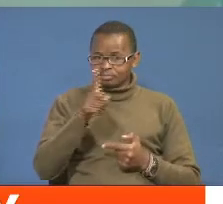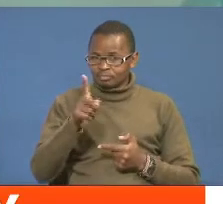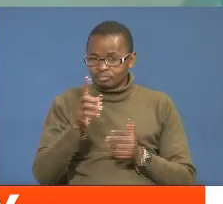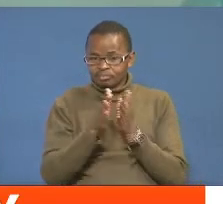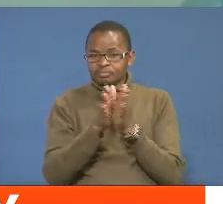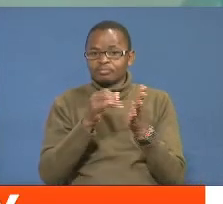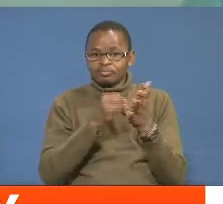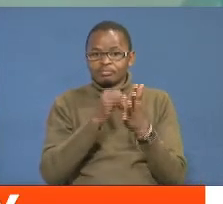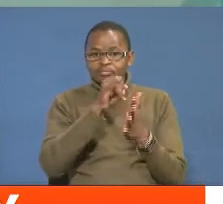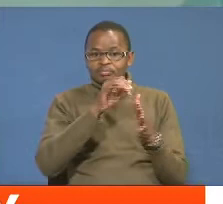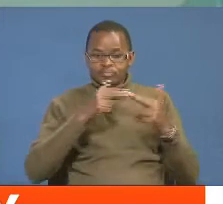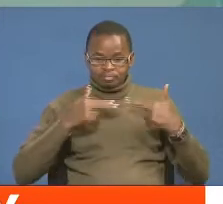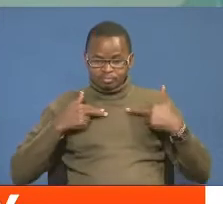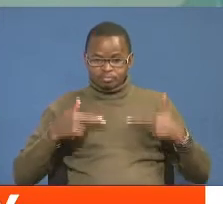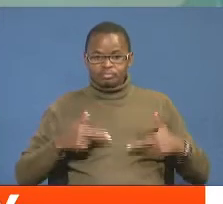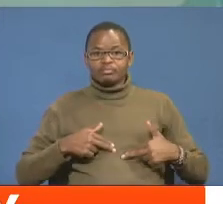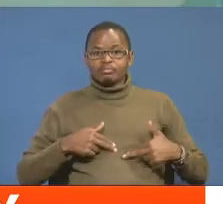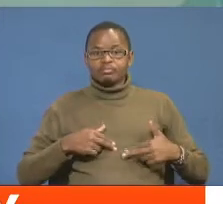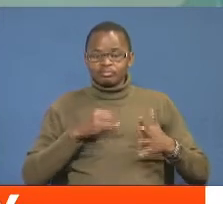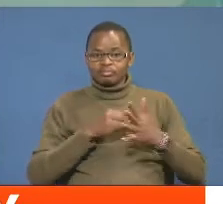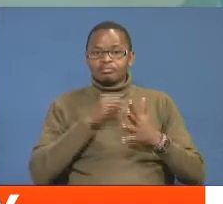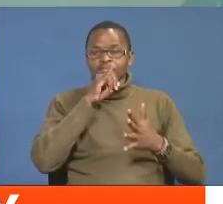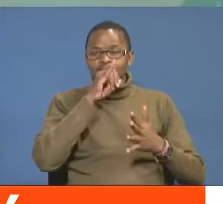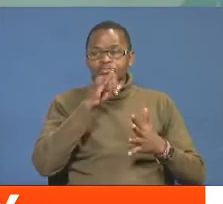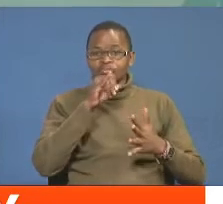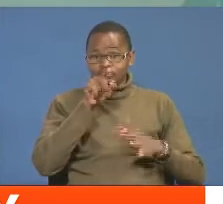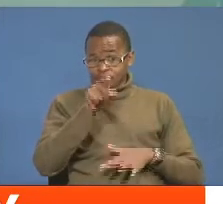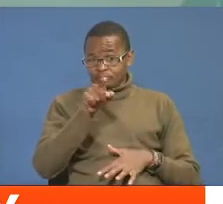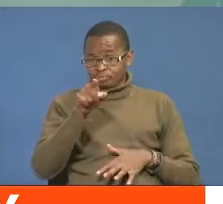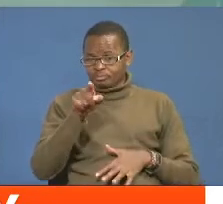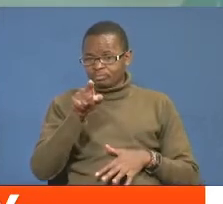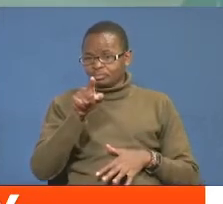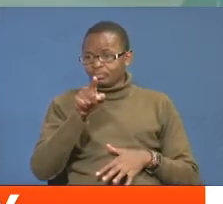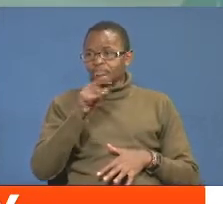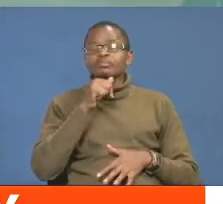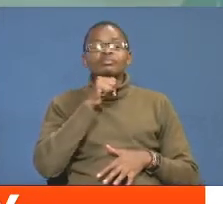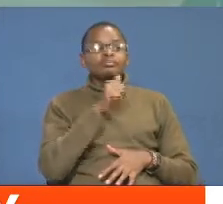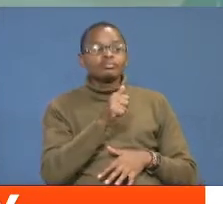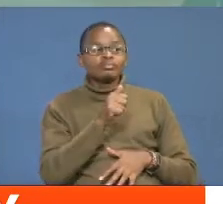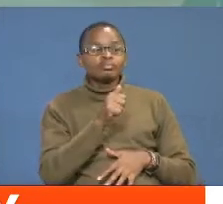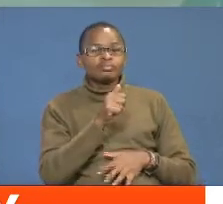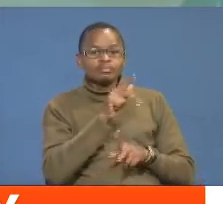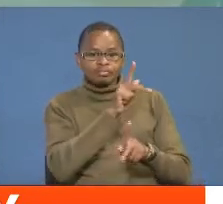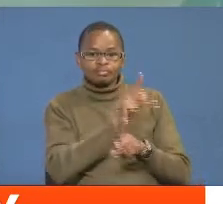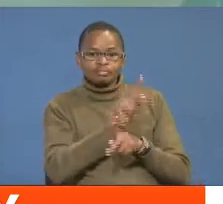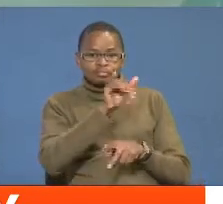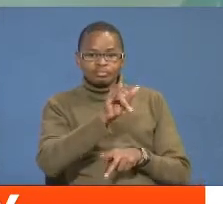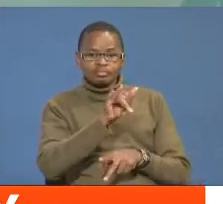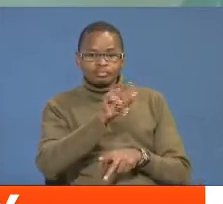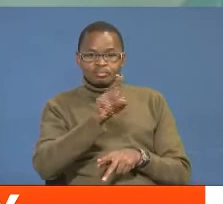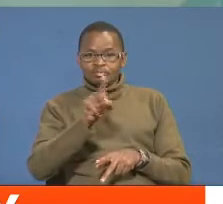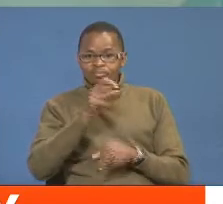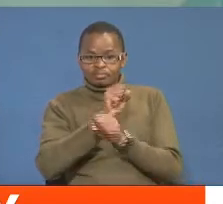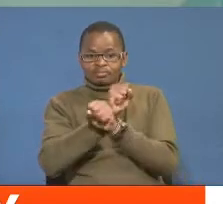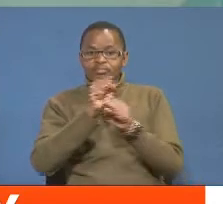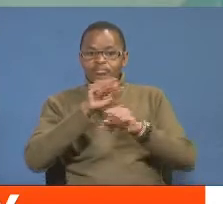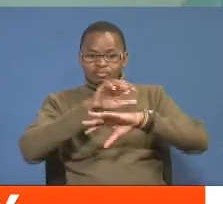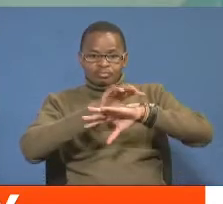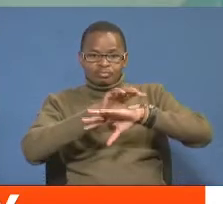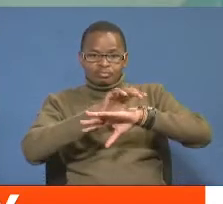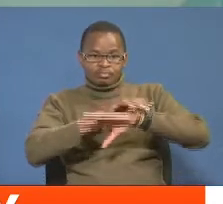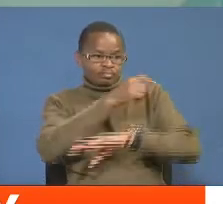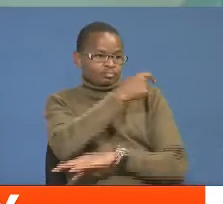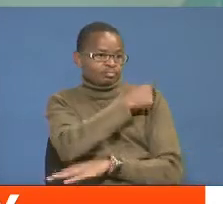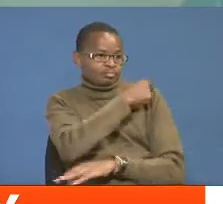is that it's your health, it's just upon you, you mm-hmm. know, you are not protected by virtue of the president getting